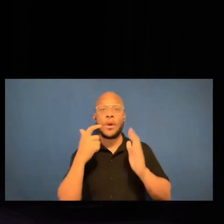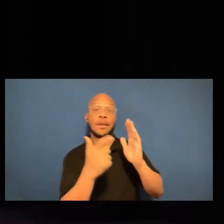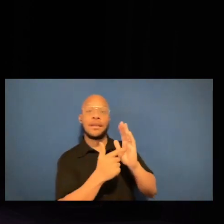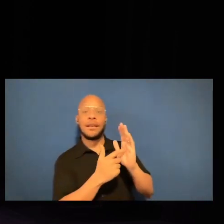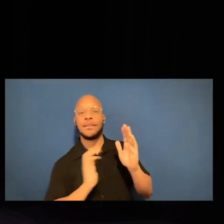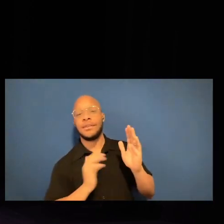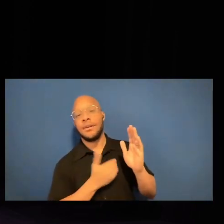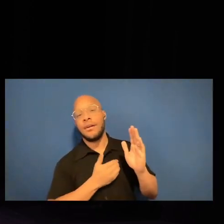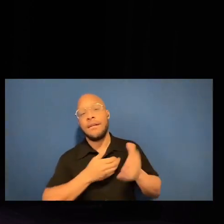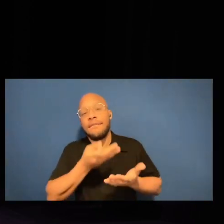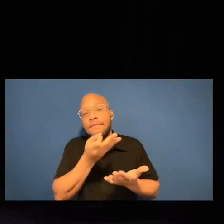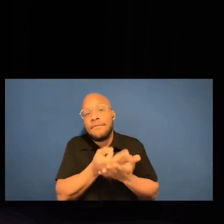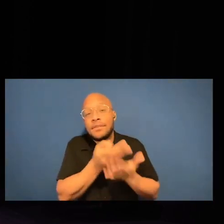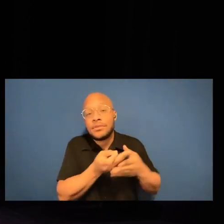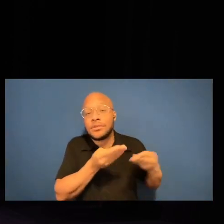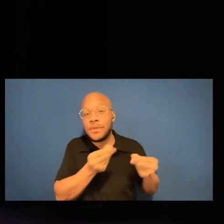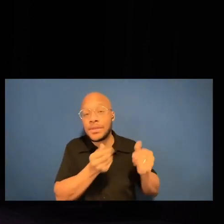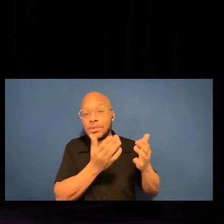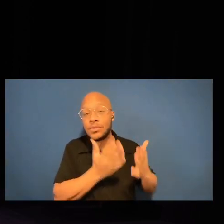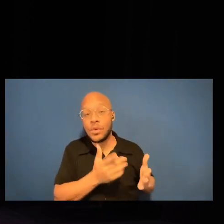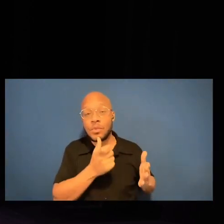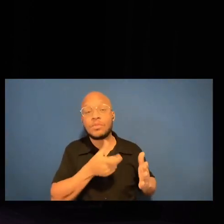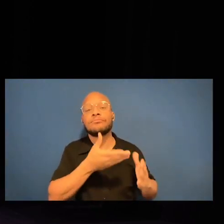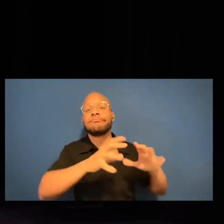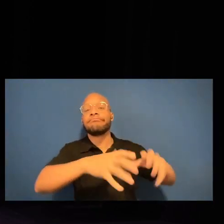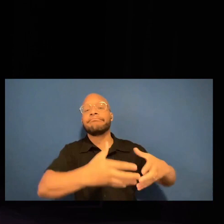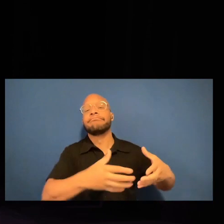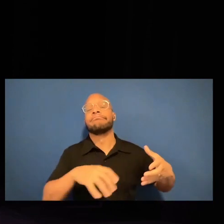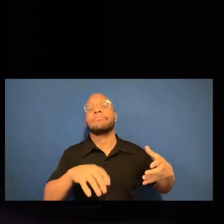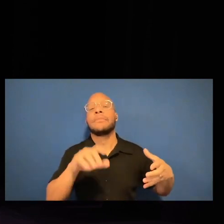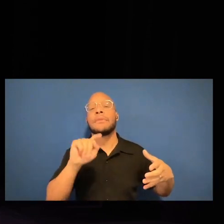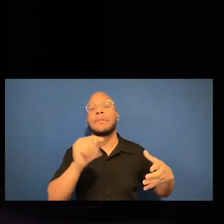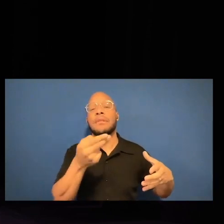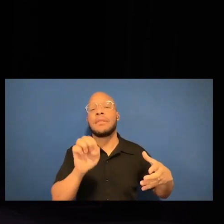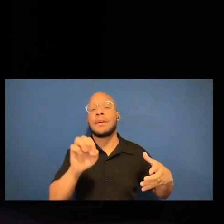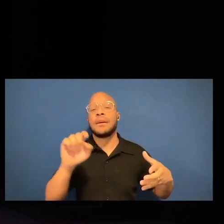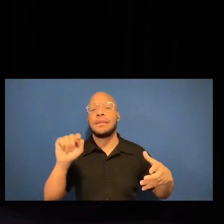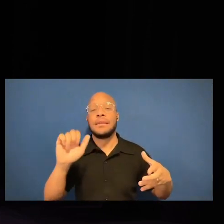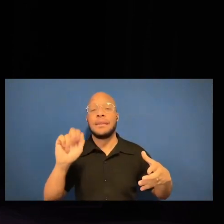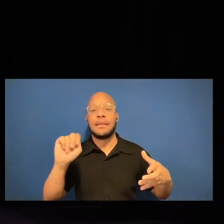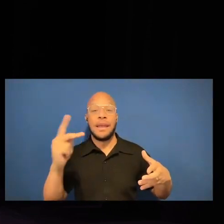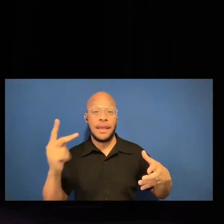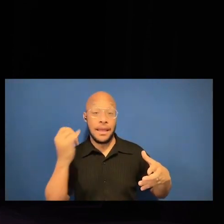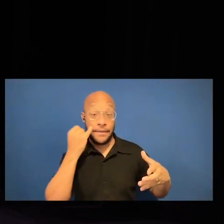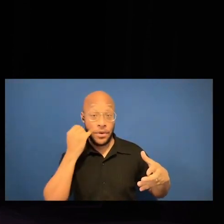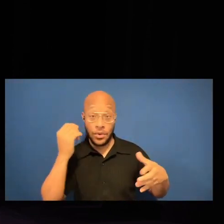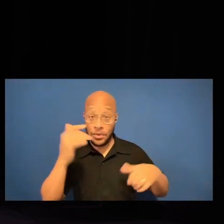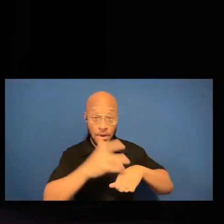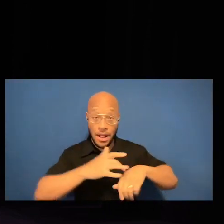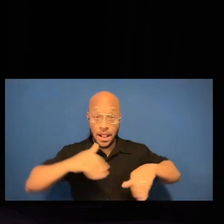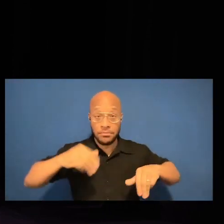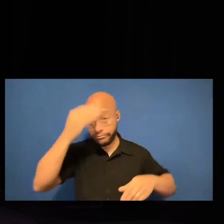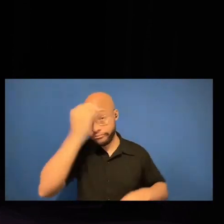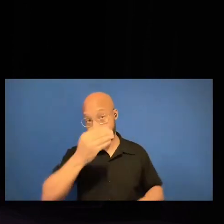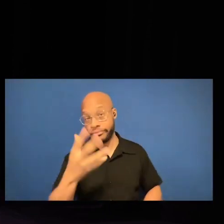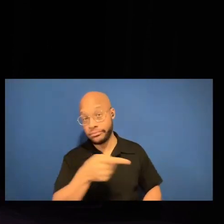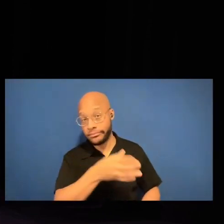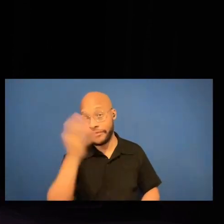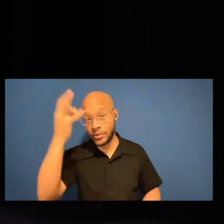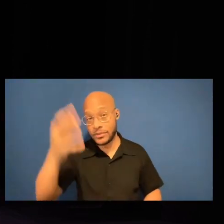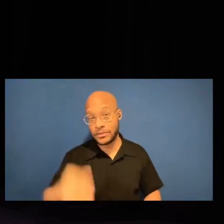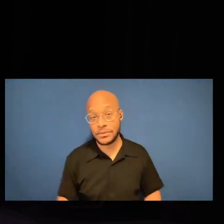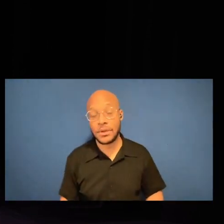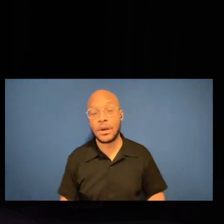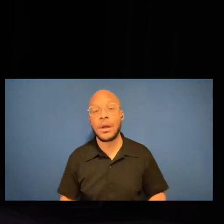place. It's the future. I want to talk about our national partners, Terry Dwyer, Kelly Kerwin, and